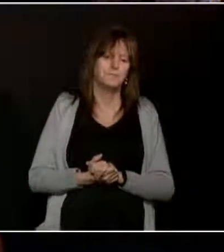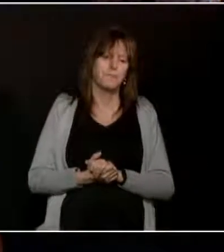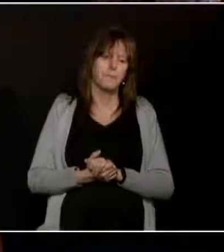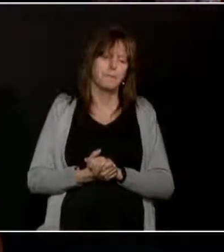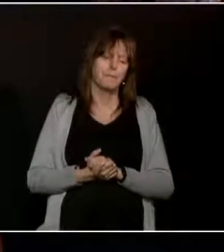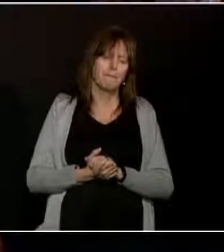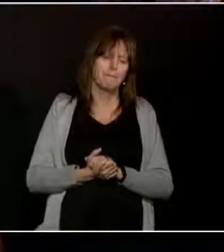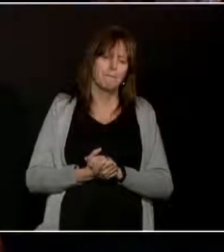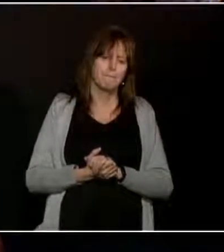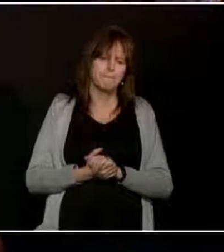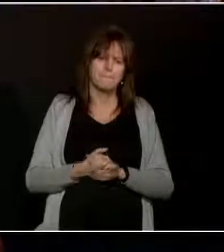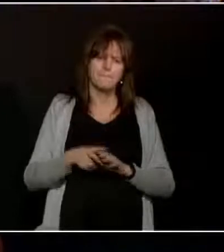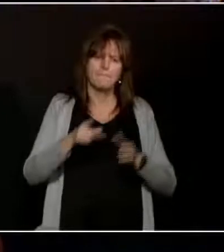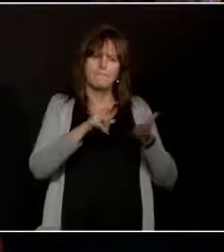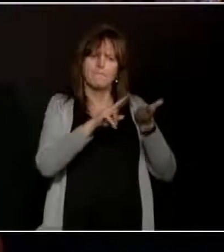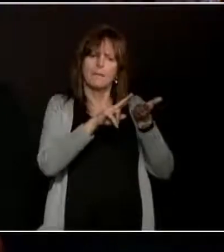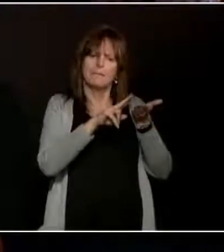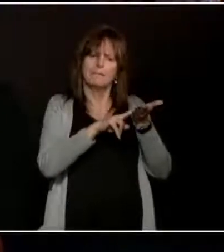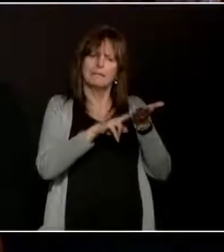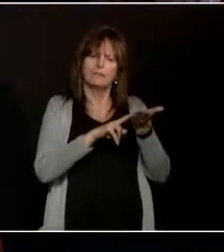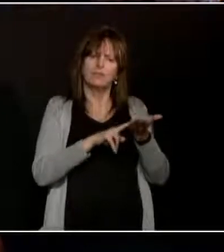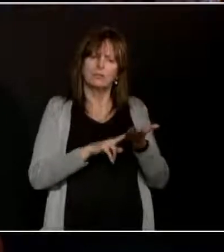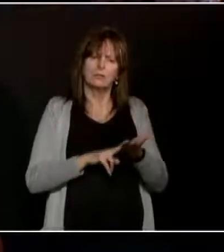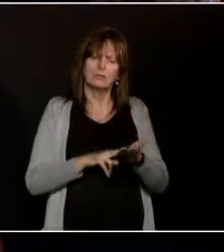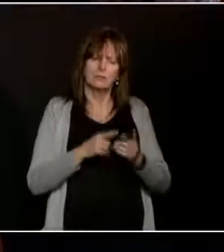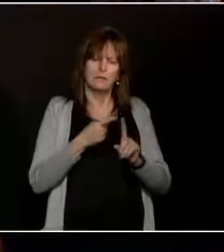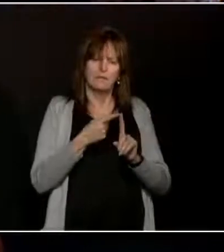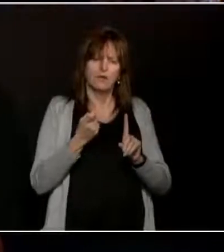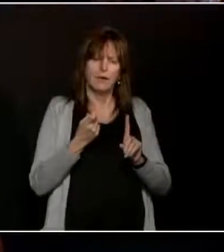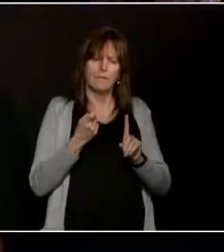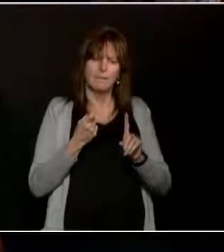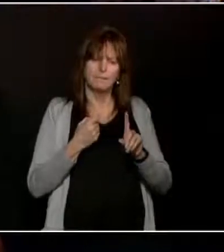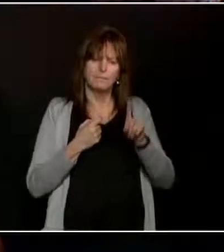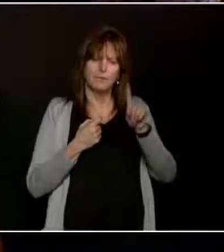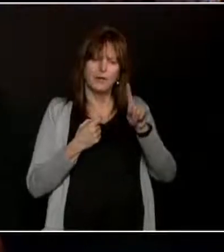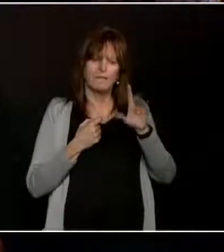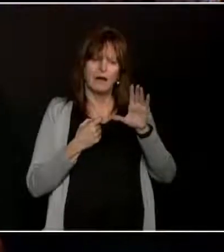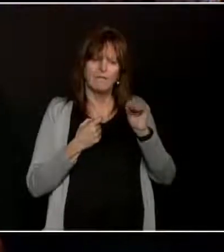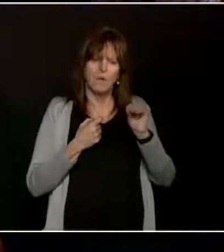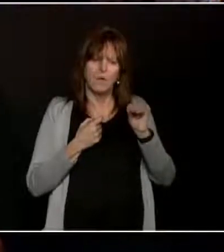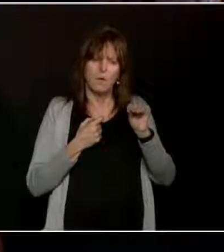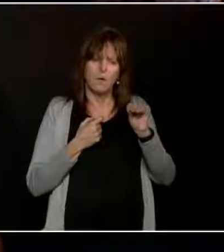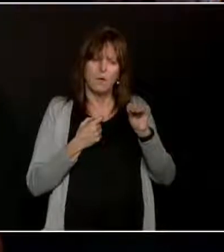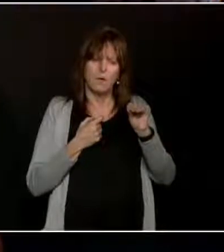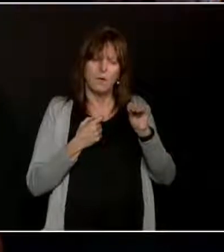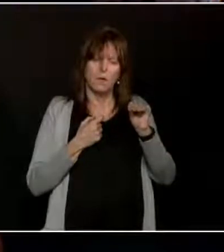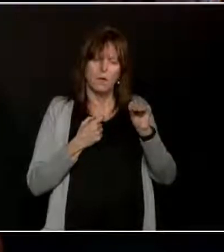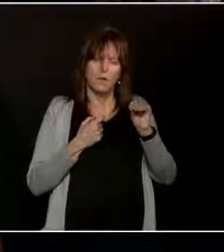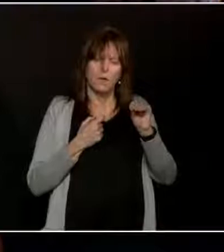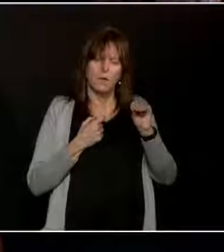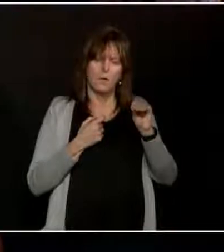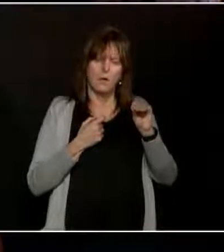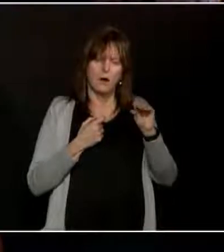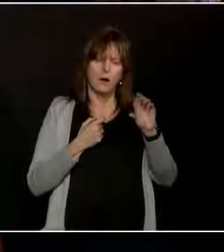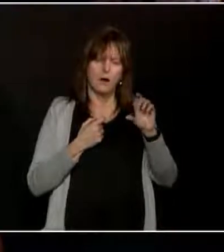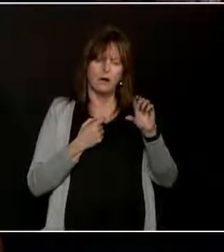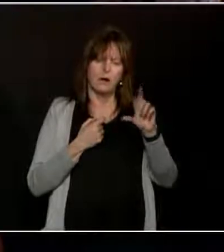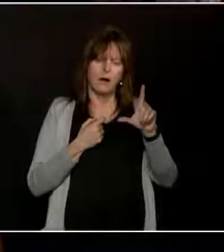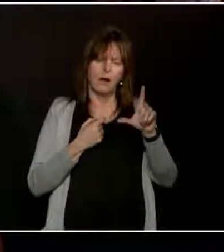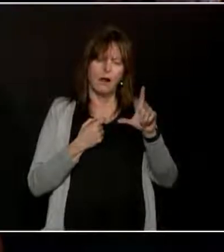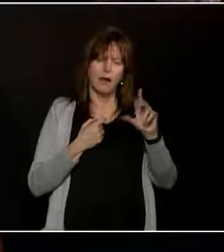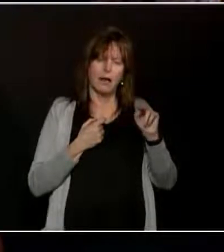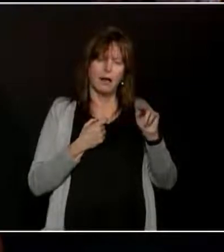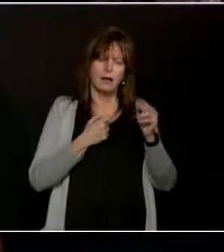150, or signed by about 150 OHL players, asking when they may be able to get back on the ice. I'm sure you're aware a lot of